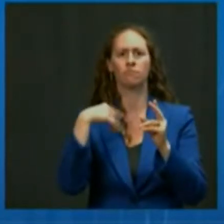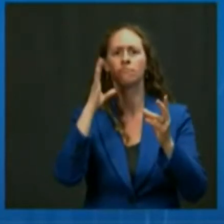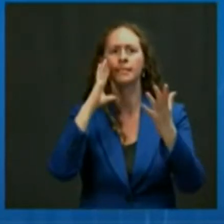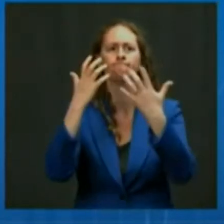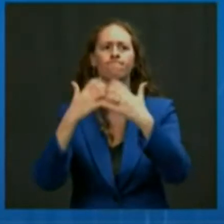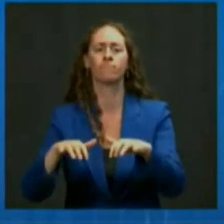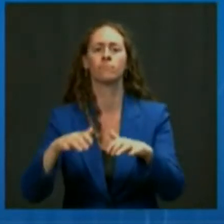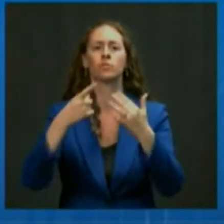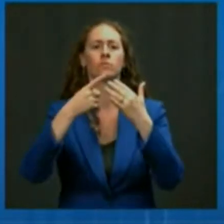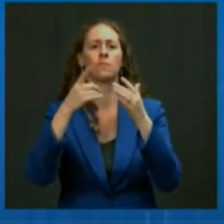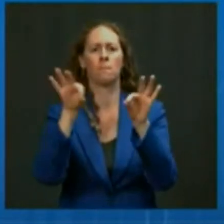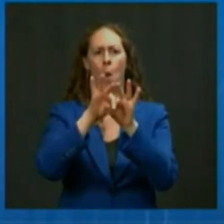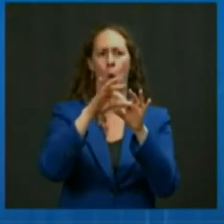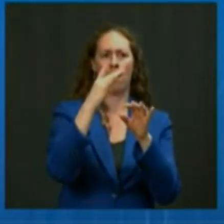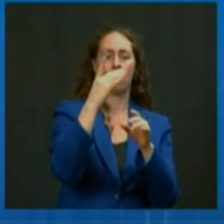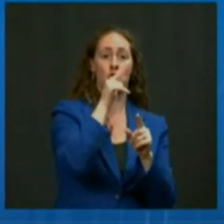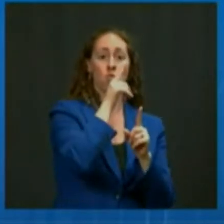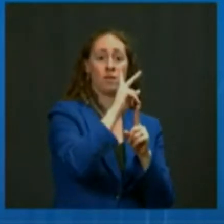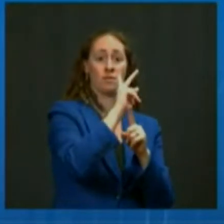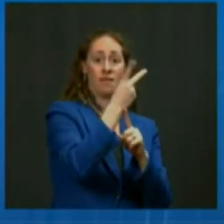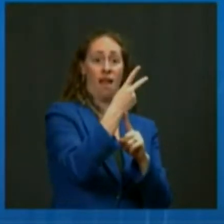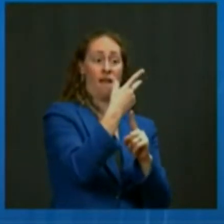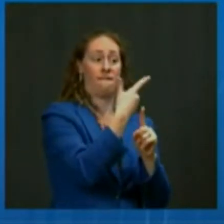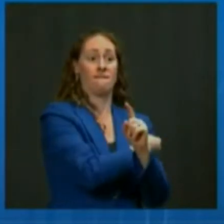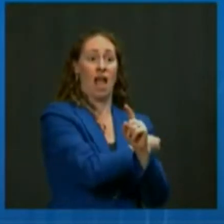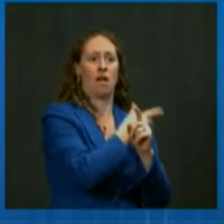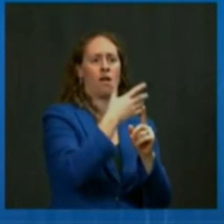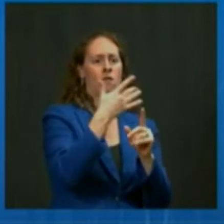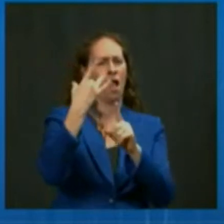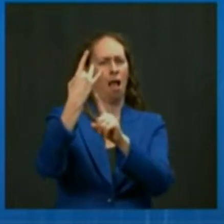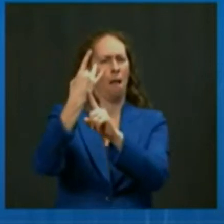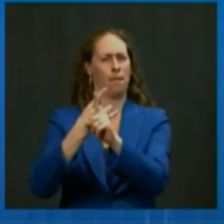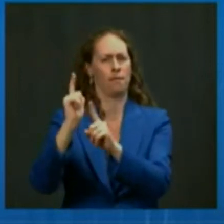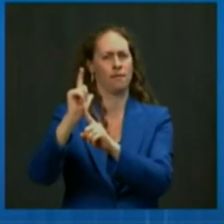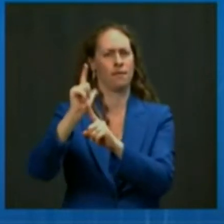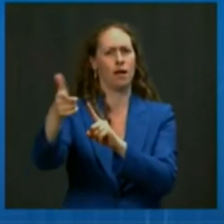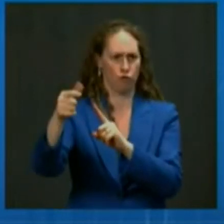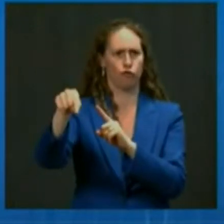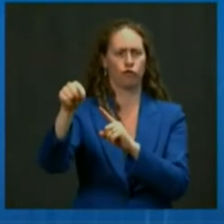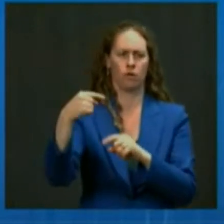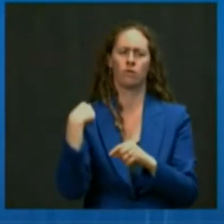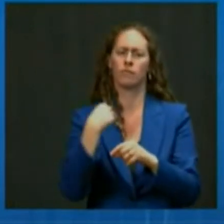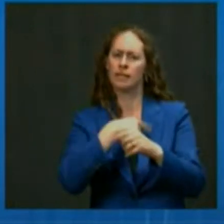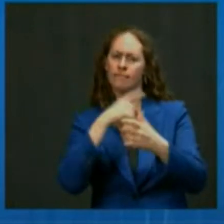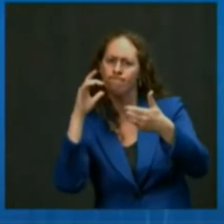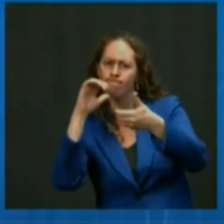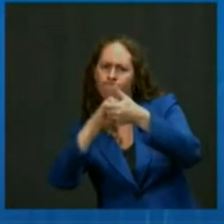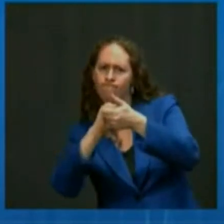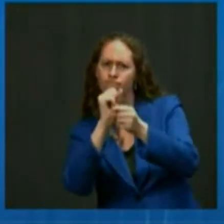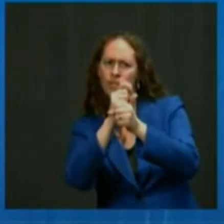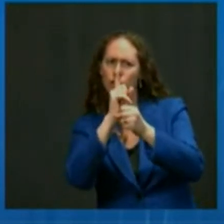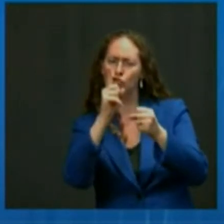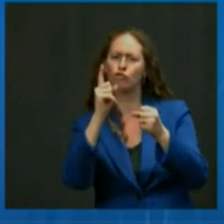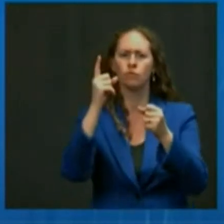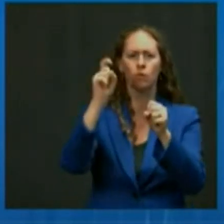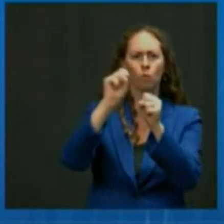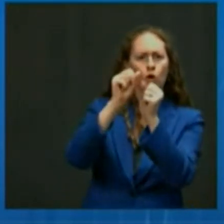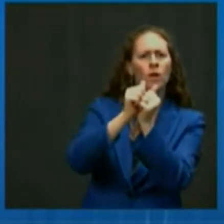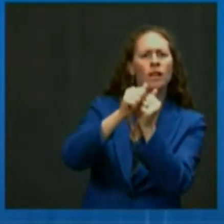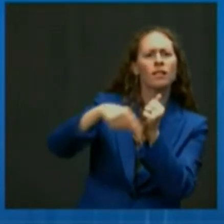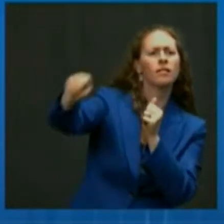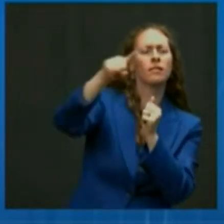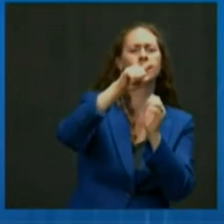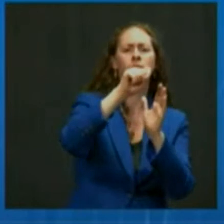8-month mark. We're going to be working very closely, as we have throughout, with governors and local state officials to make sure that